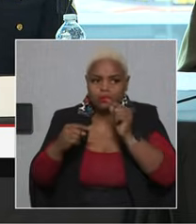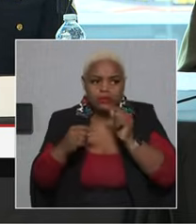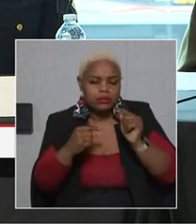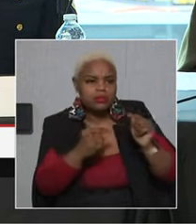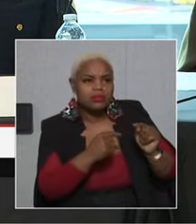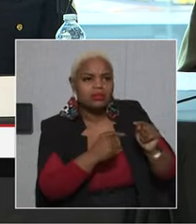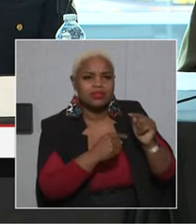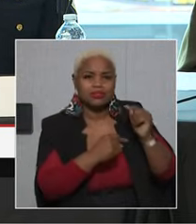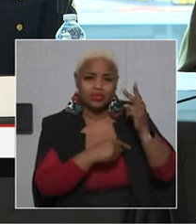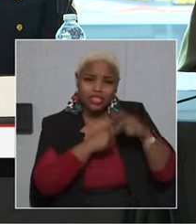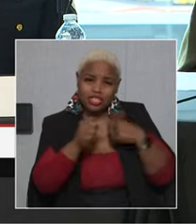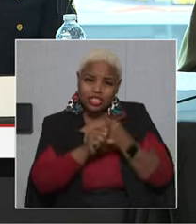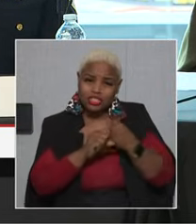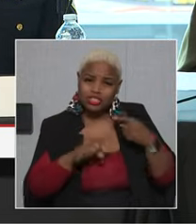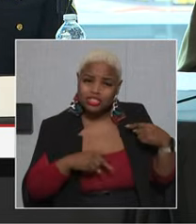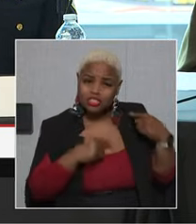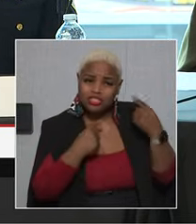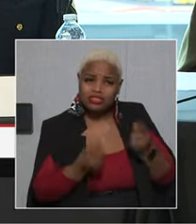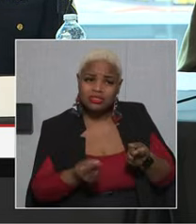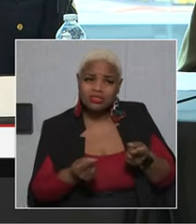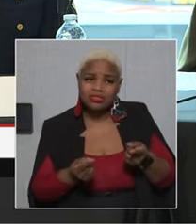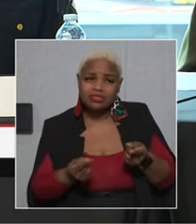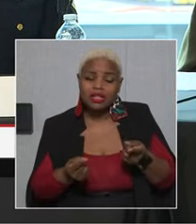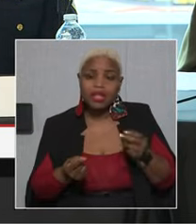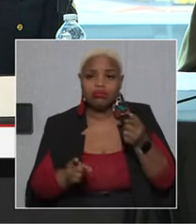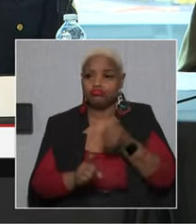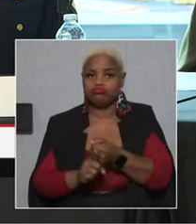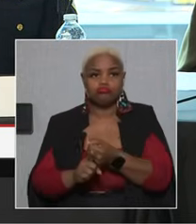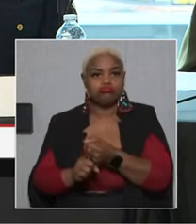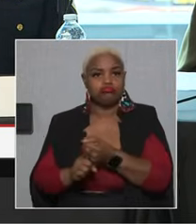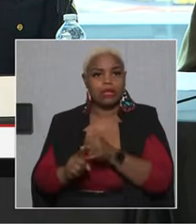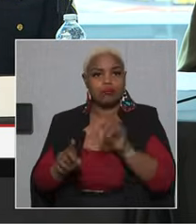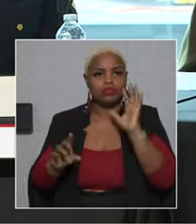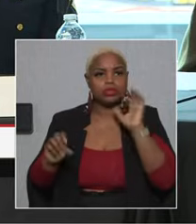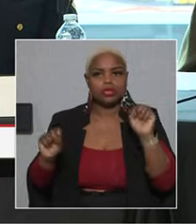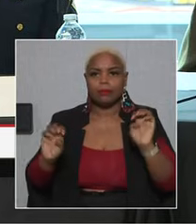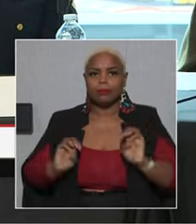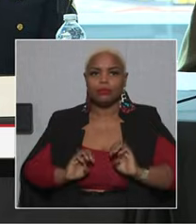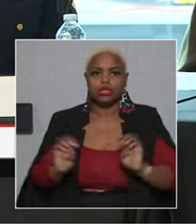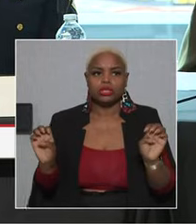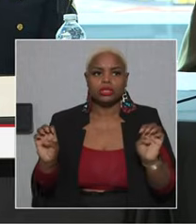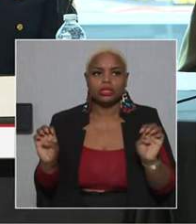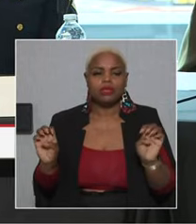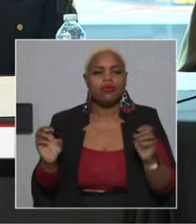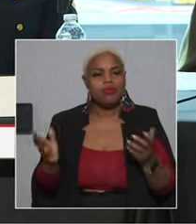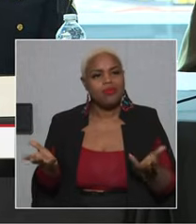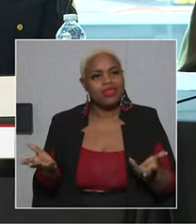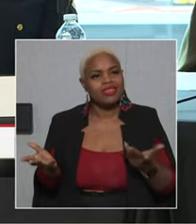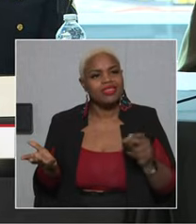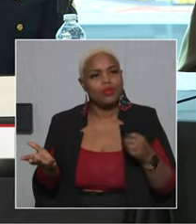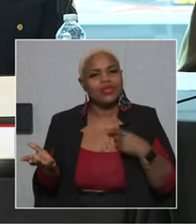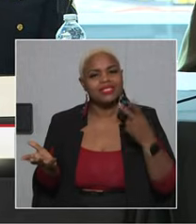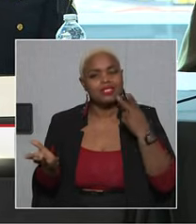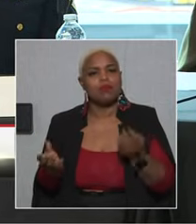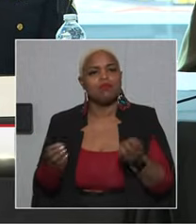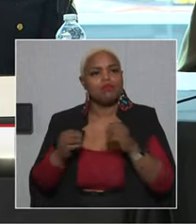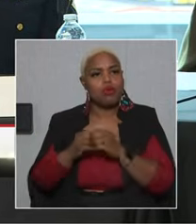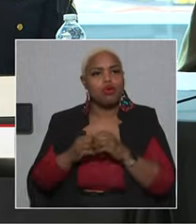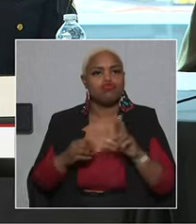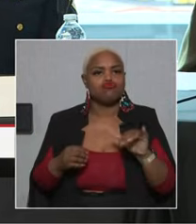leading up to the presidential emergency. We have also seen since then an acceleration of